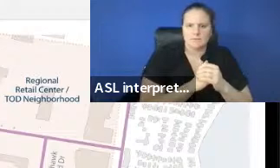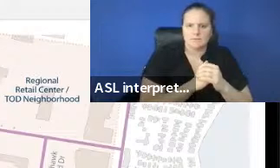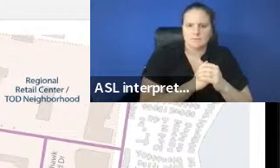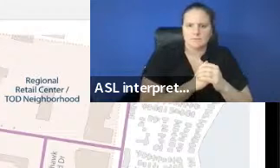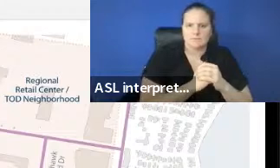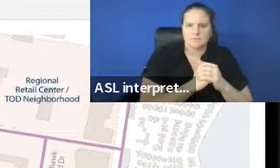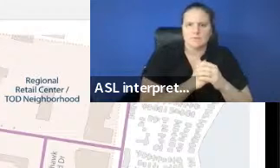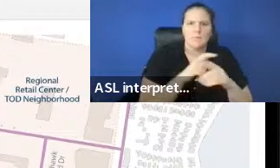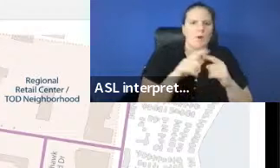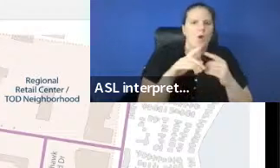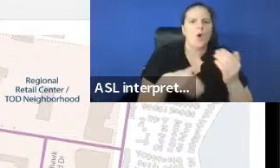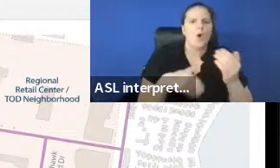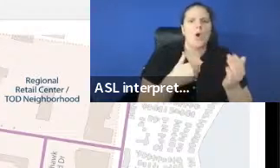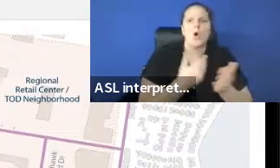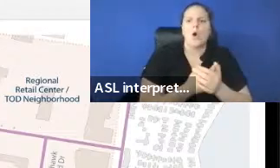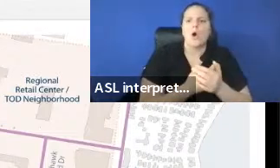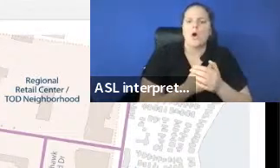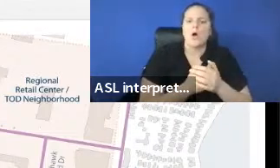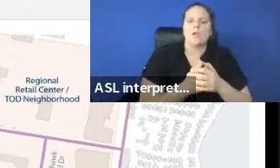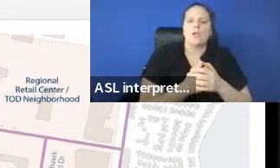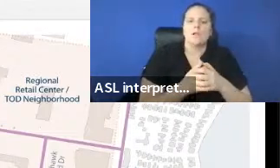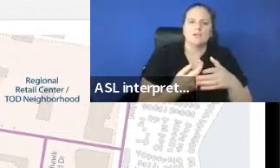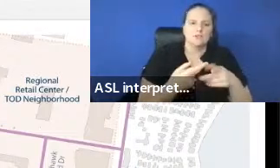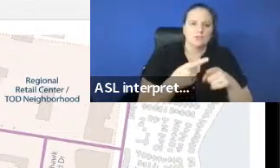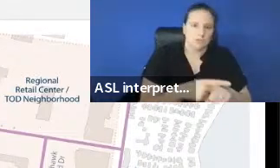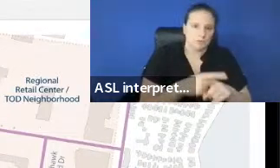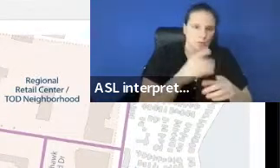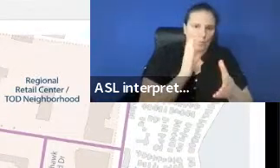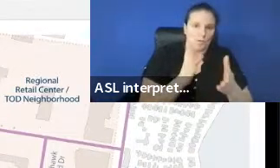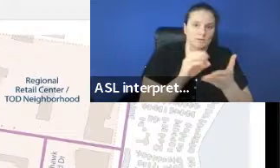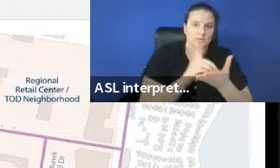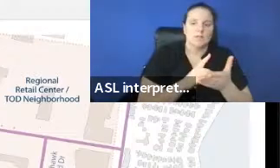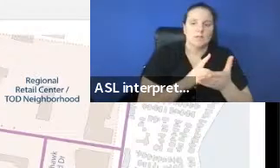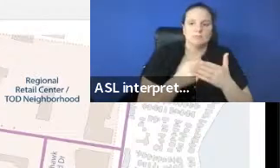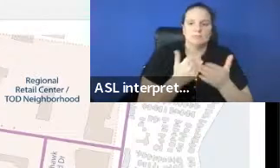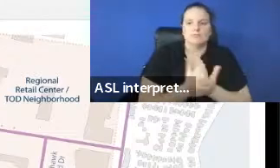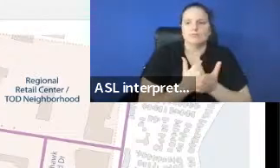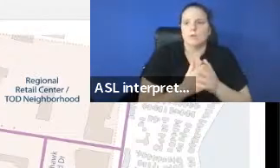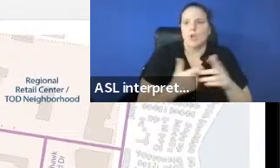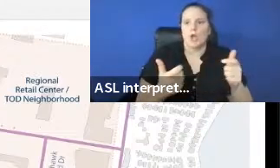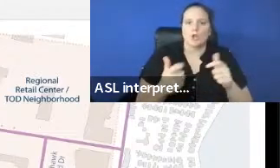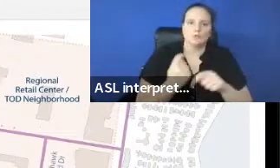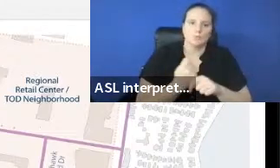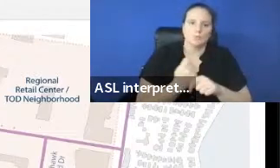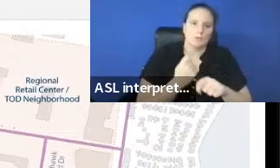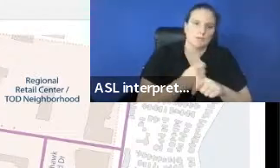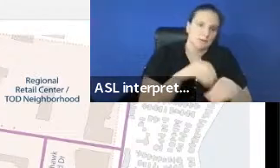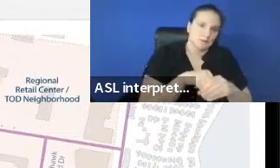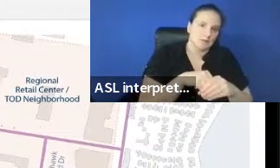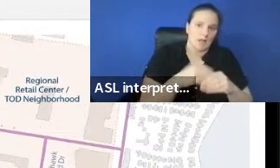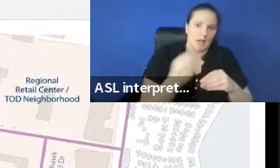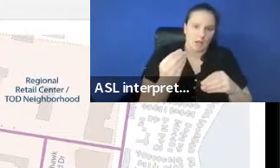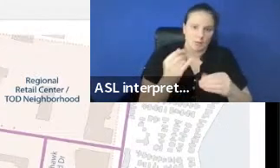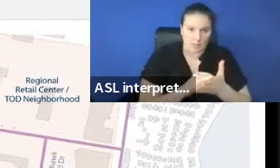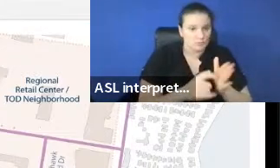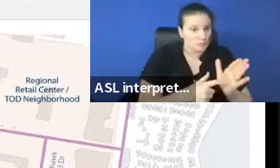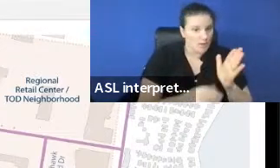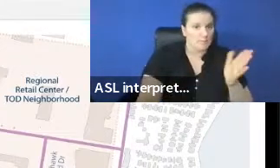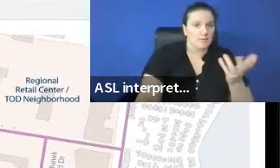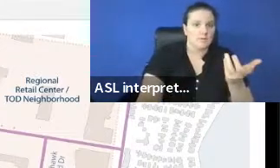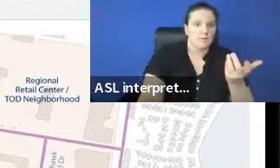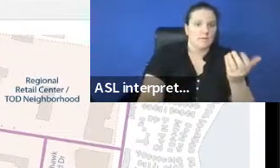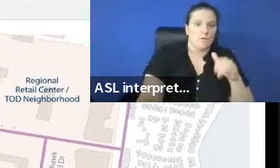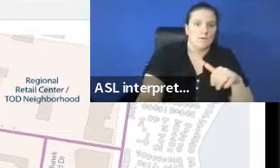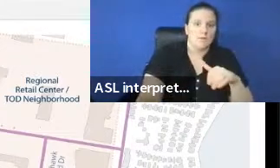of our intersections would be designed to accommodate the large trucks going in and out of the port. That's a requirement in this type